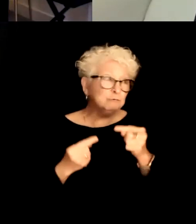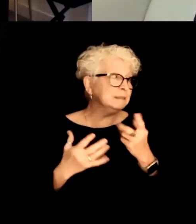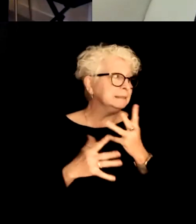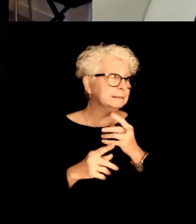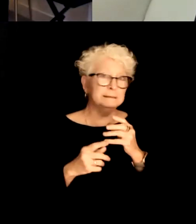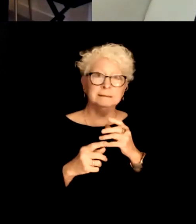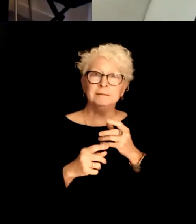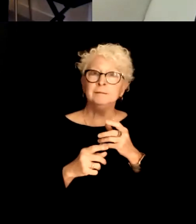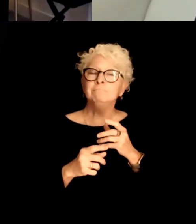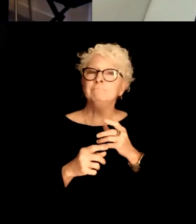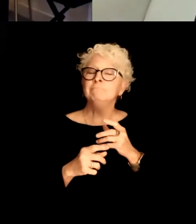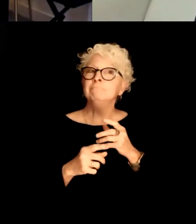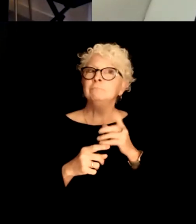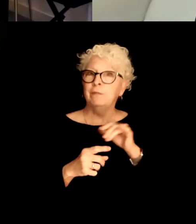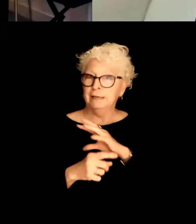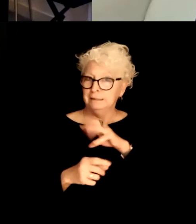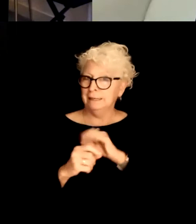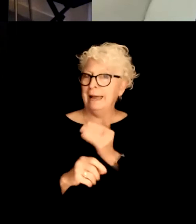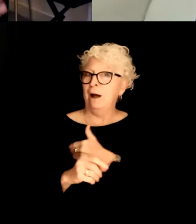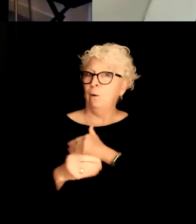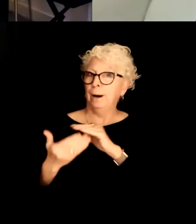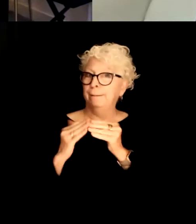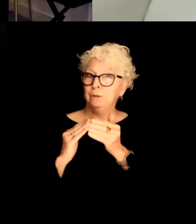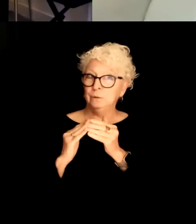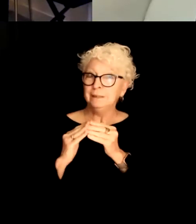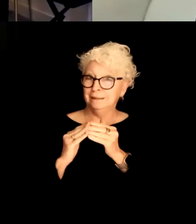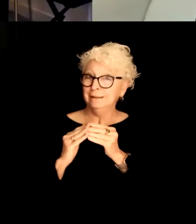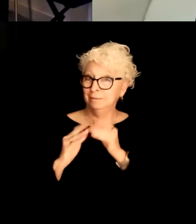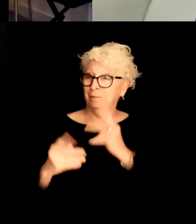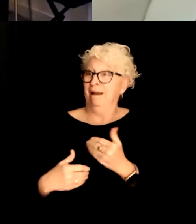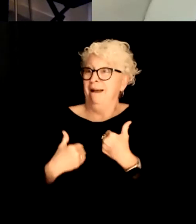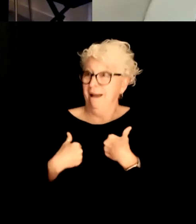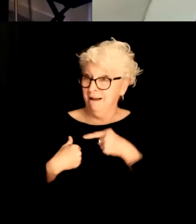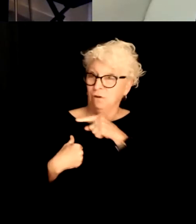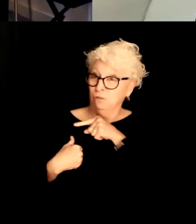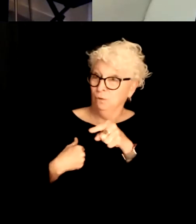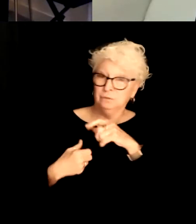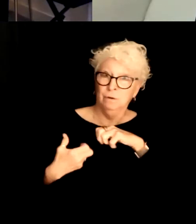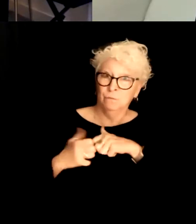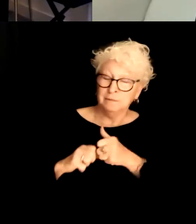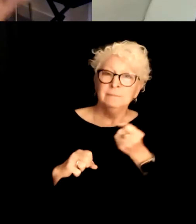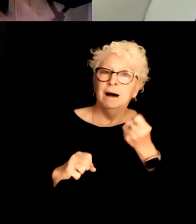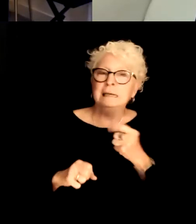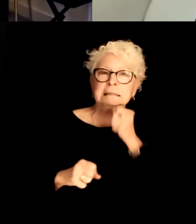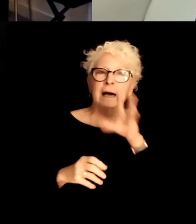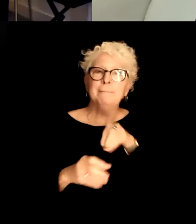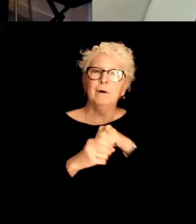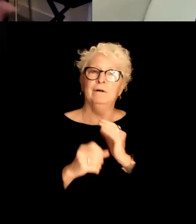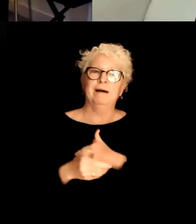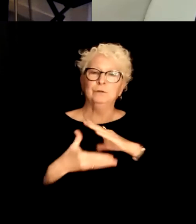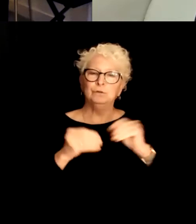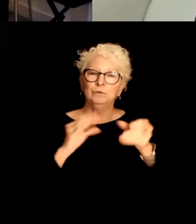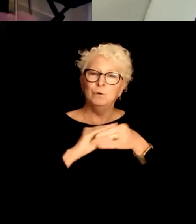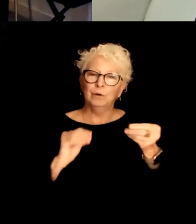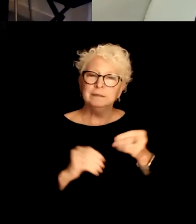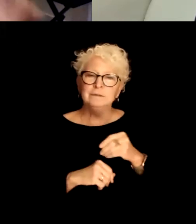hasn't been a part of our story. And I think that that's been really hard for people, especially because the platform I have means that I have a